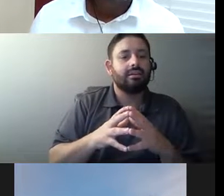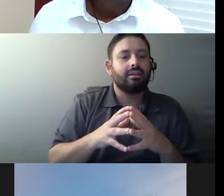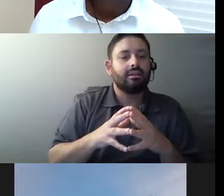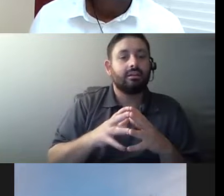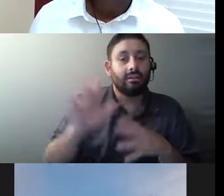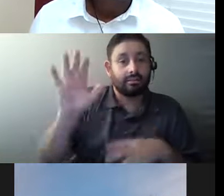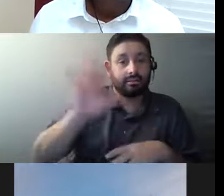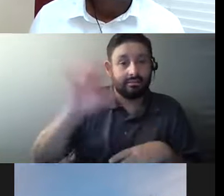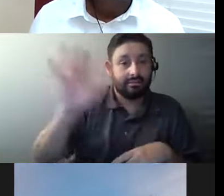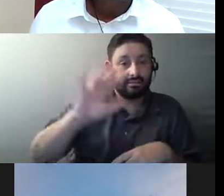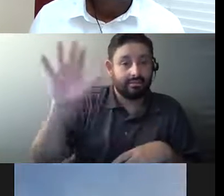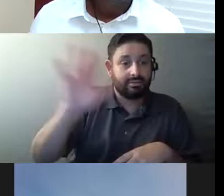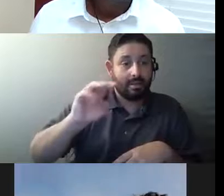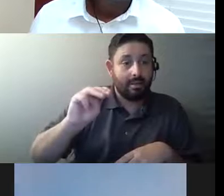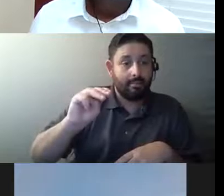Michael, unmute.